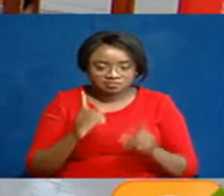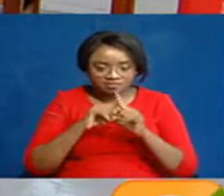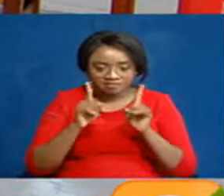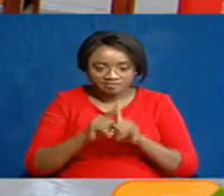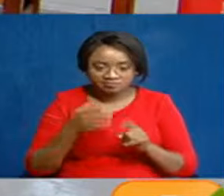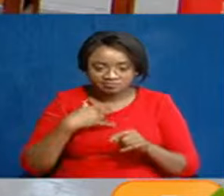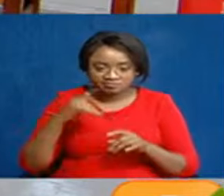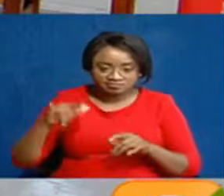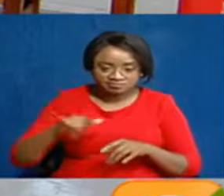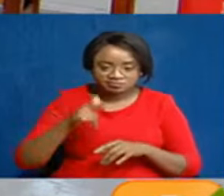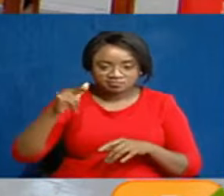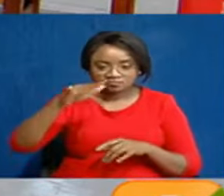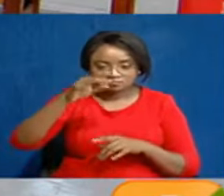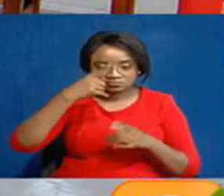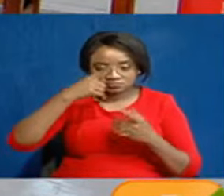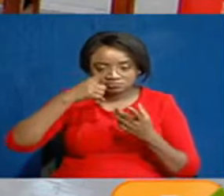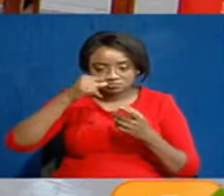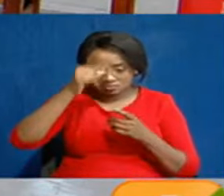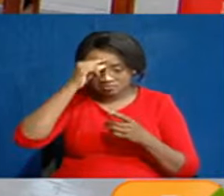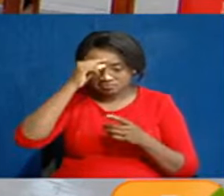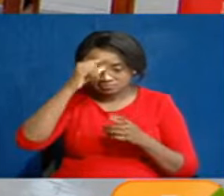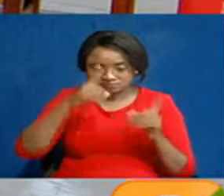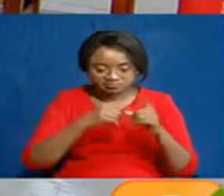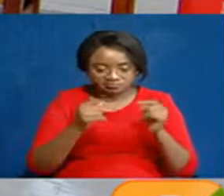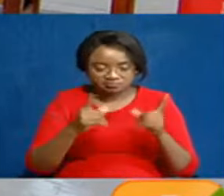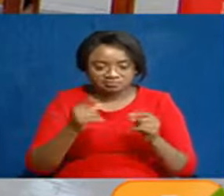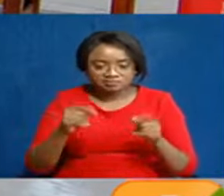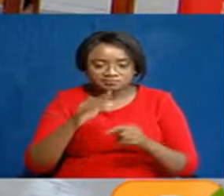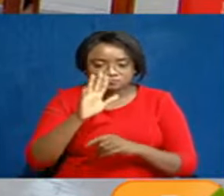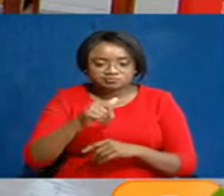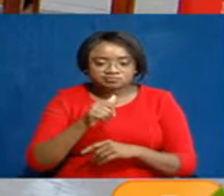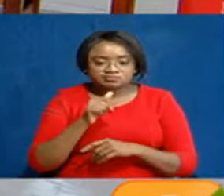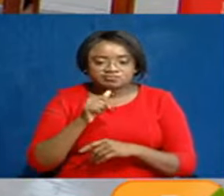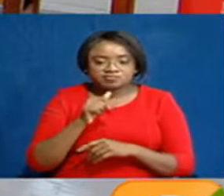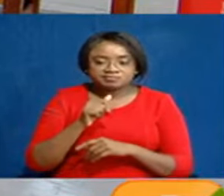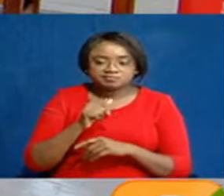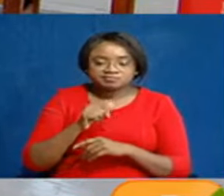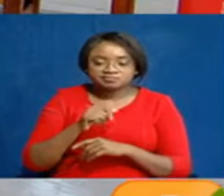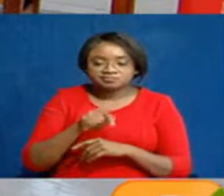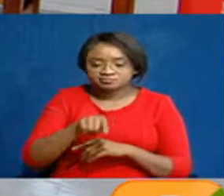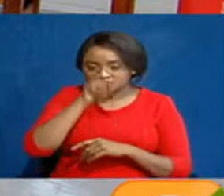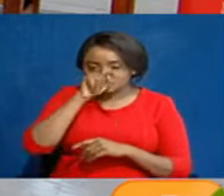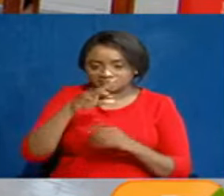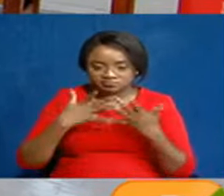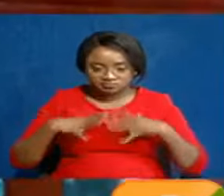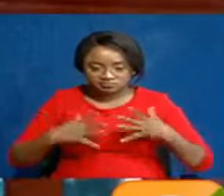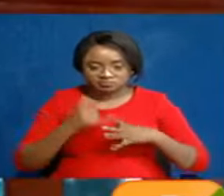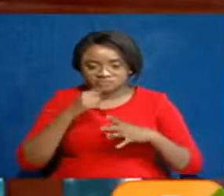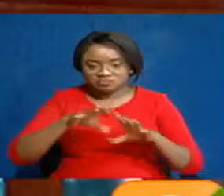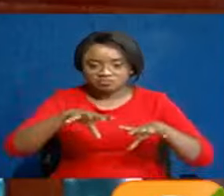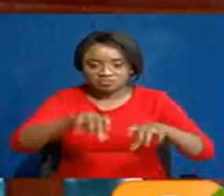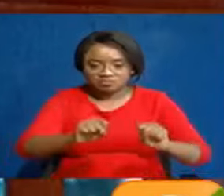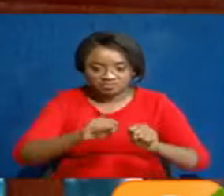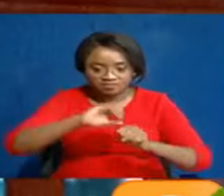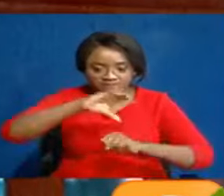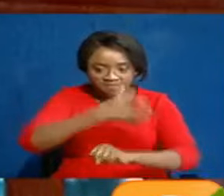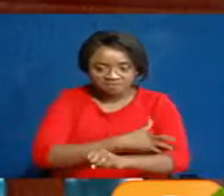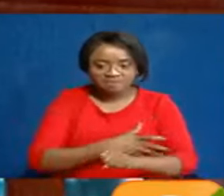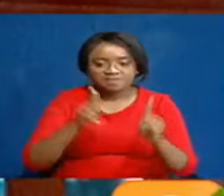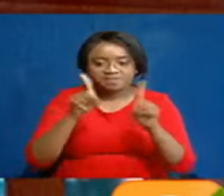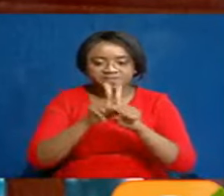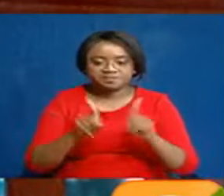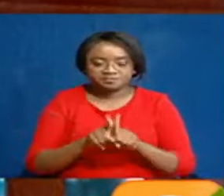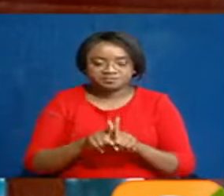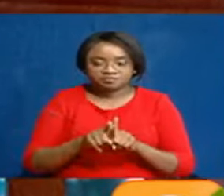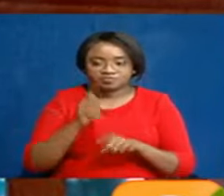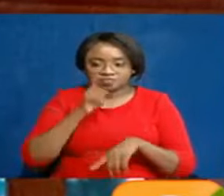philosophy of government, wrong philosophy of why people get into power, that we